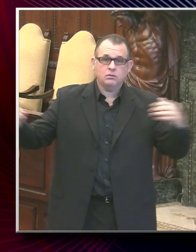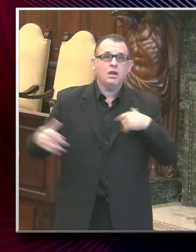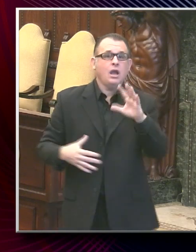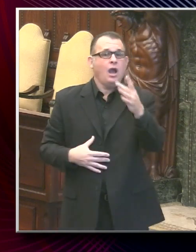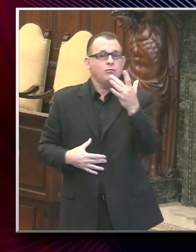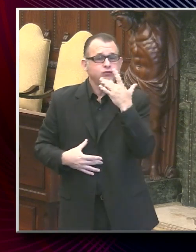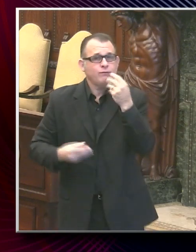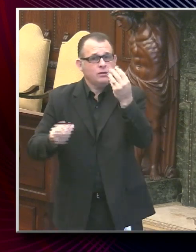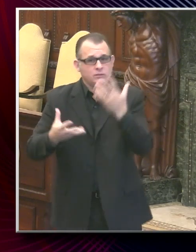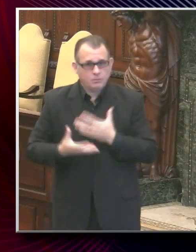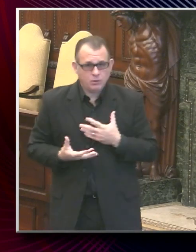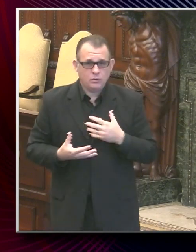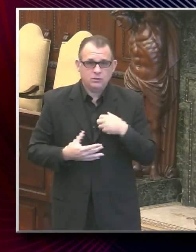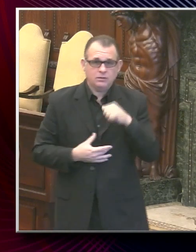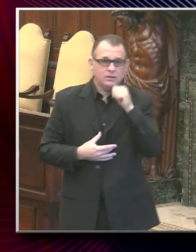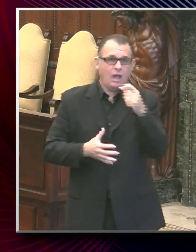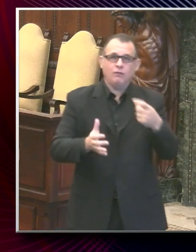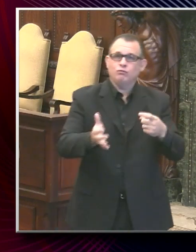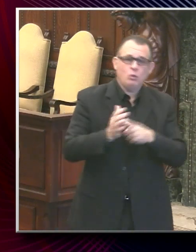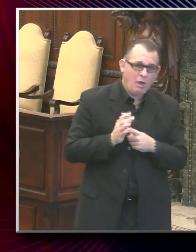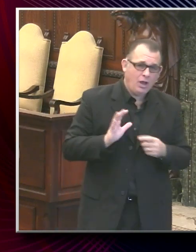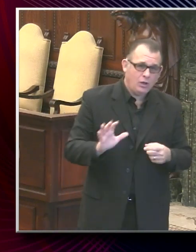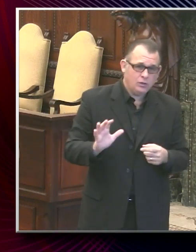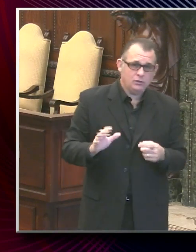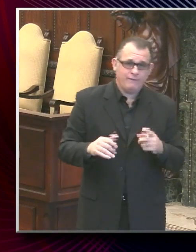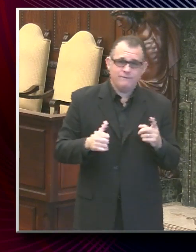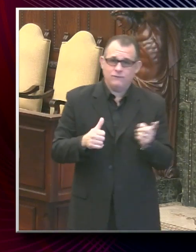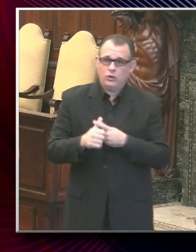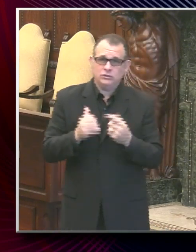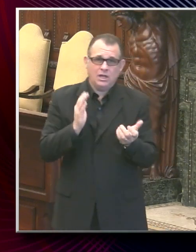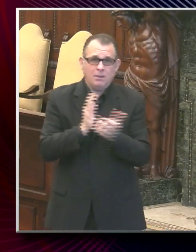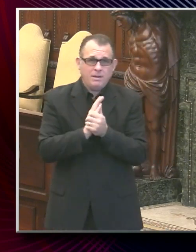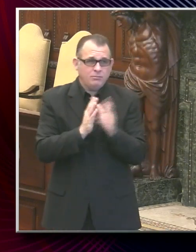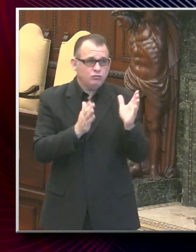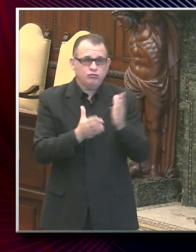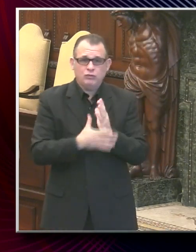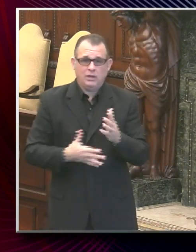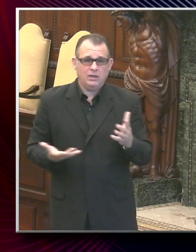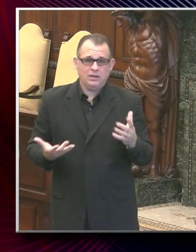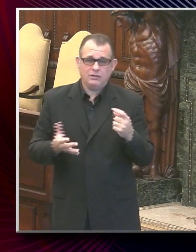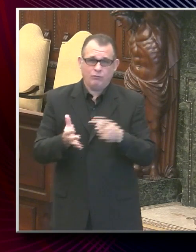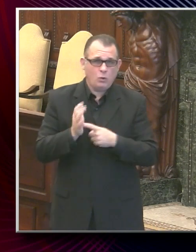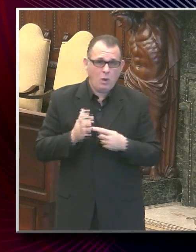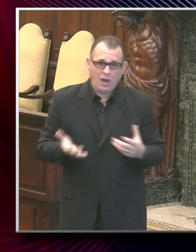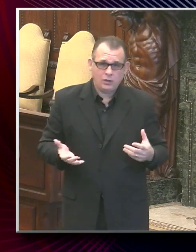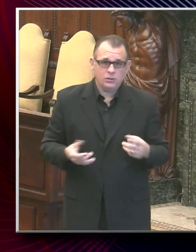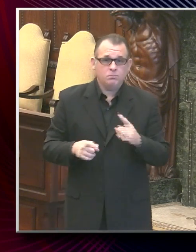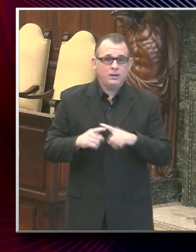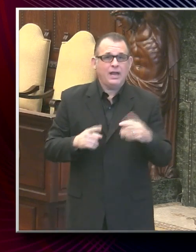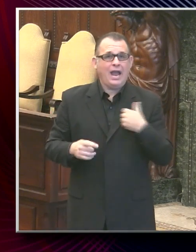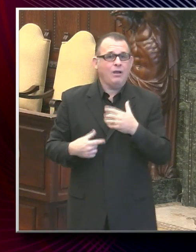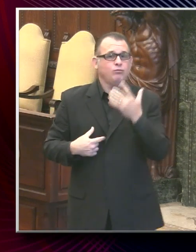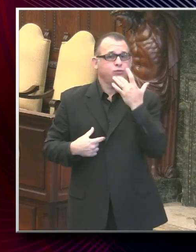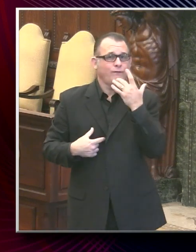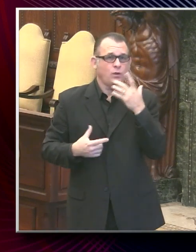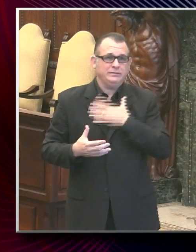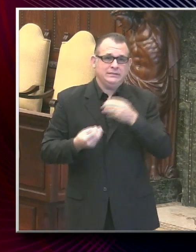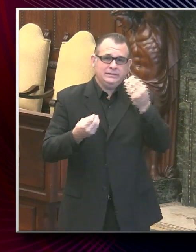because First Amendment rights do not have requirements, but it's our preference to tell us so we can help